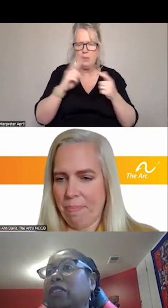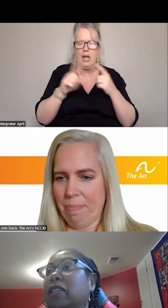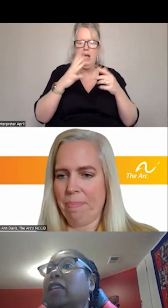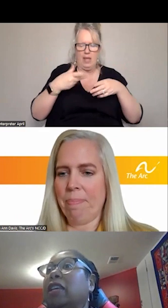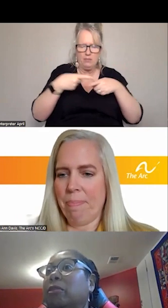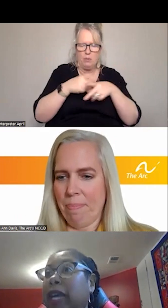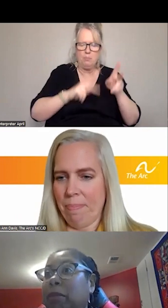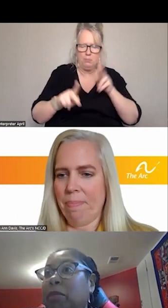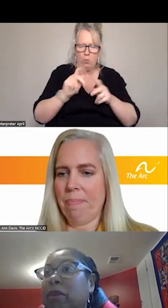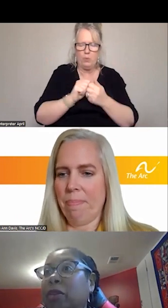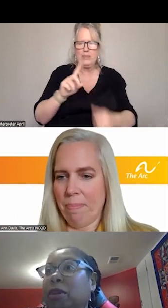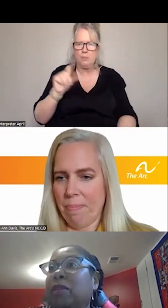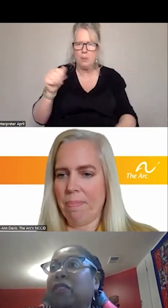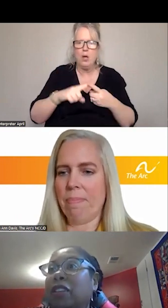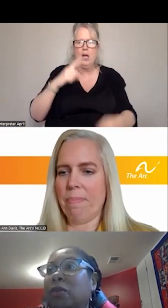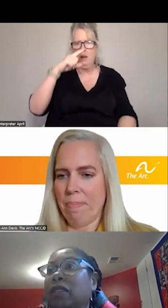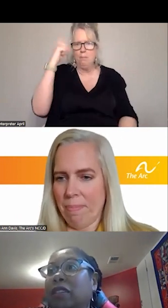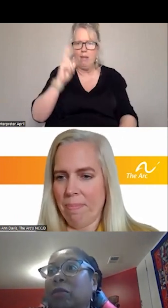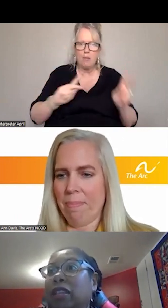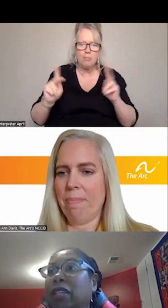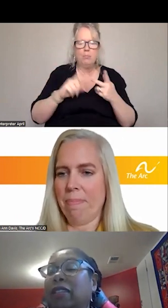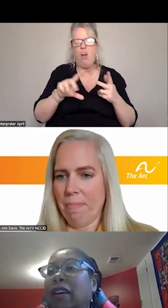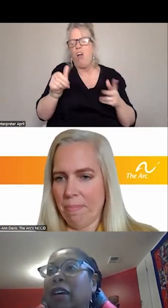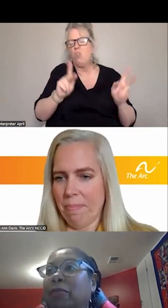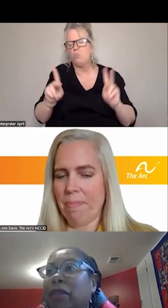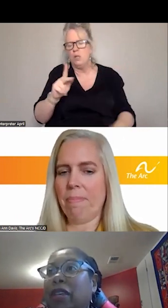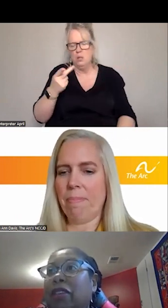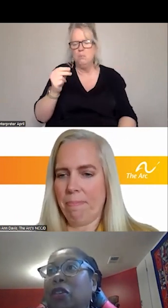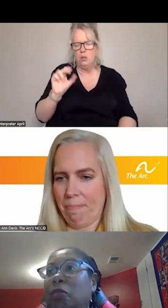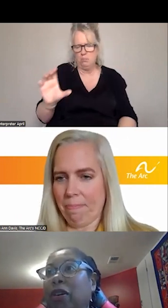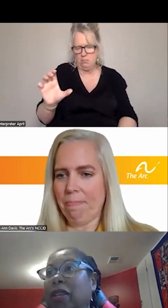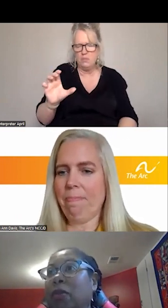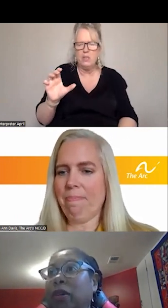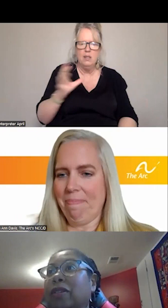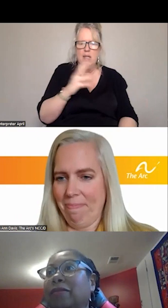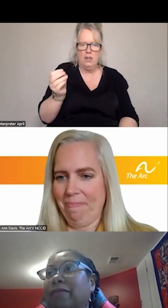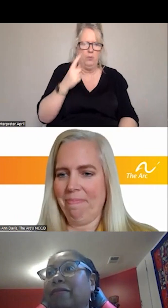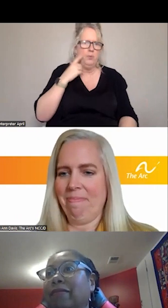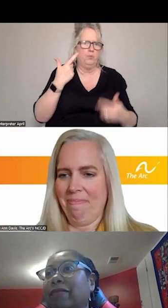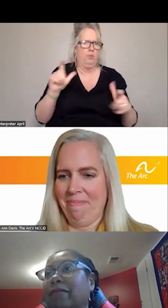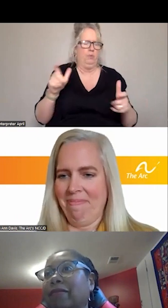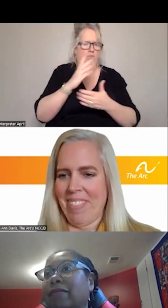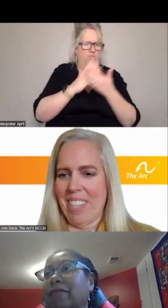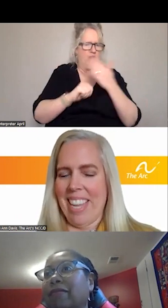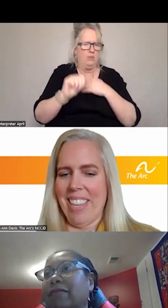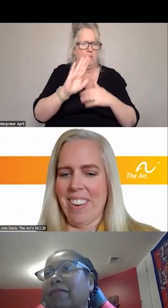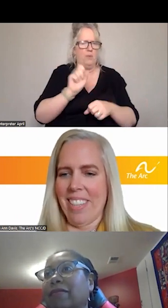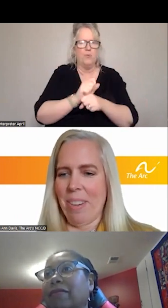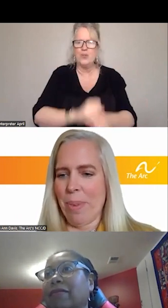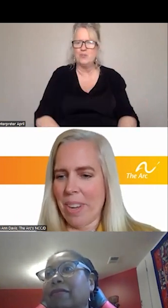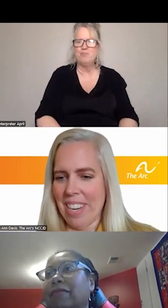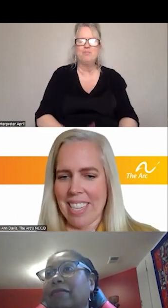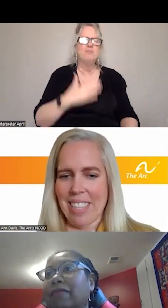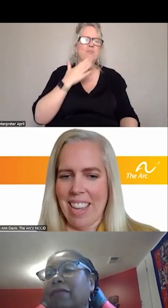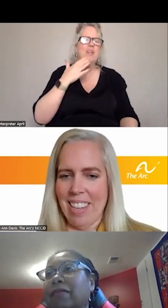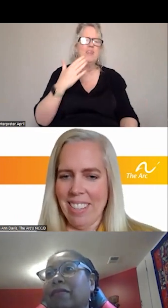disabilities, particularly Black people and other people of color with disabilities is a huge part of that work. Thank you, Carlean.